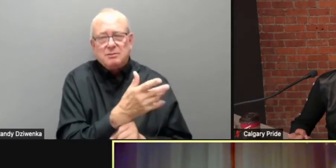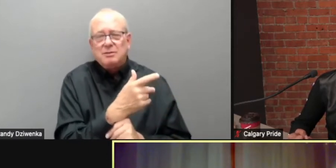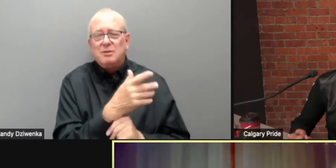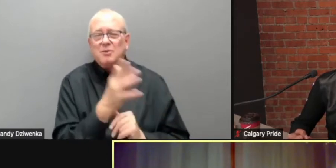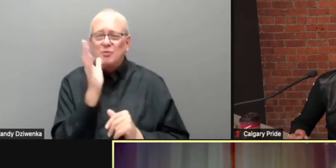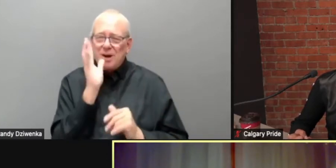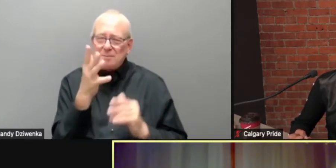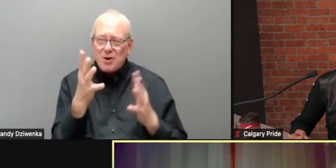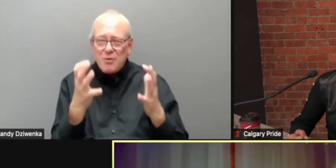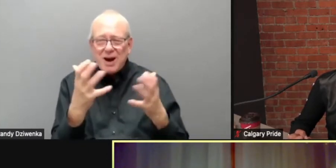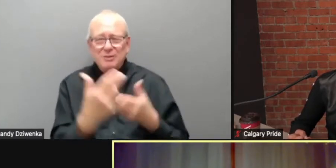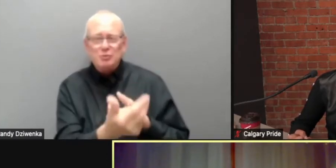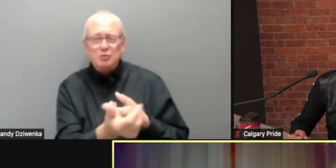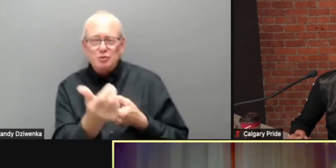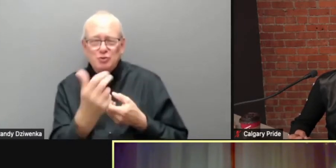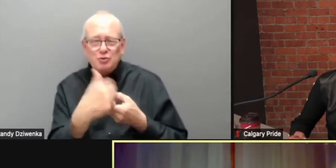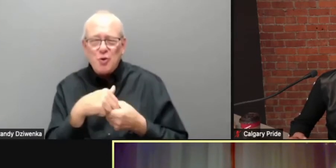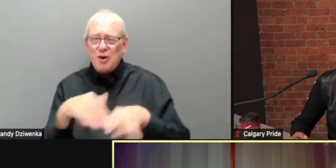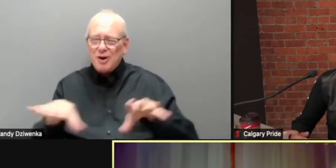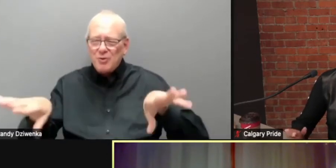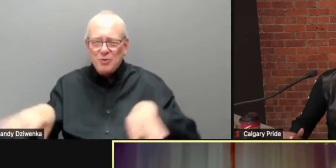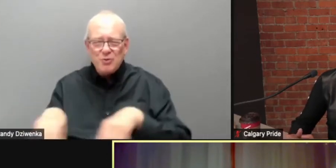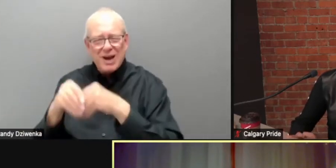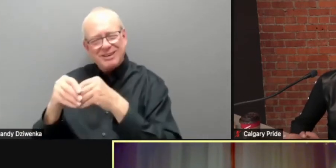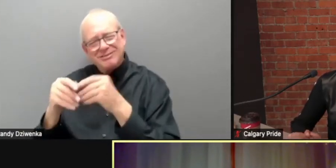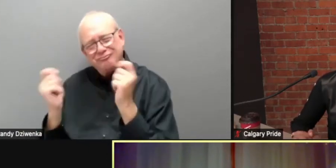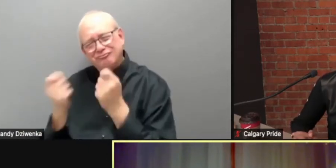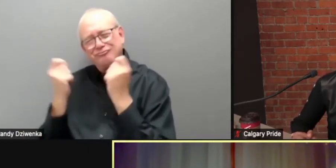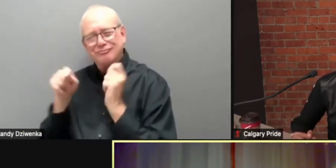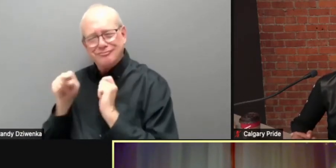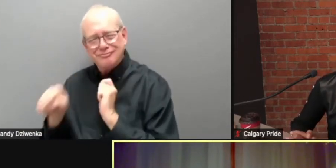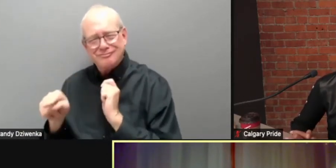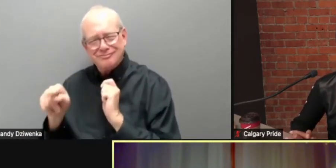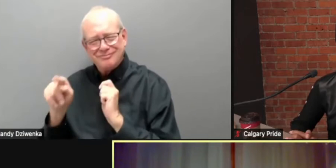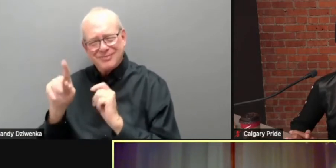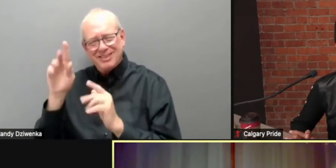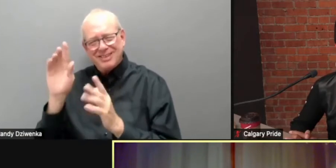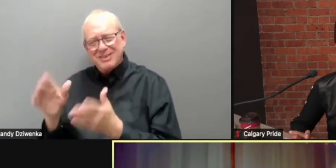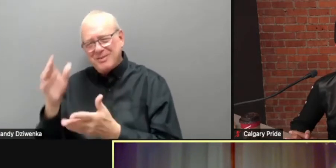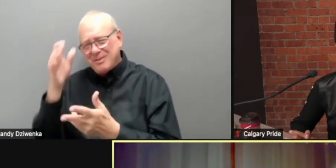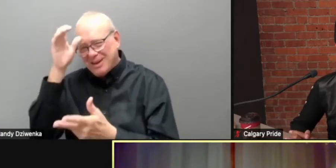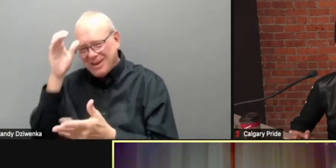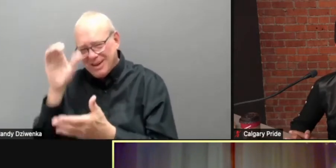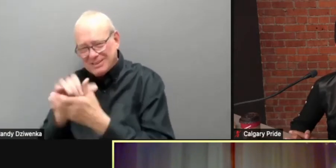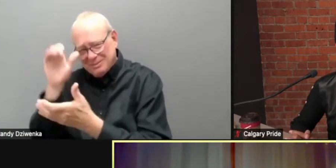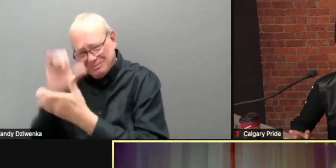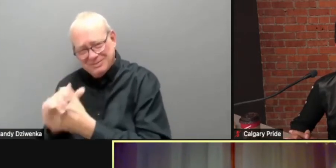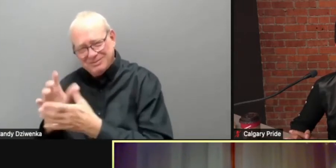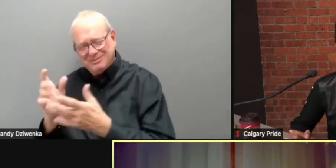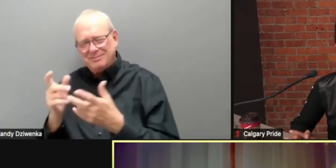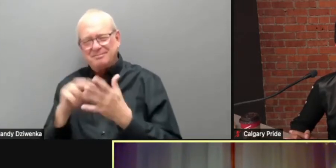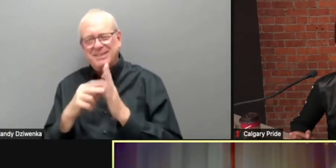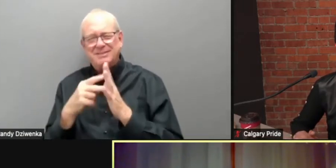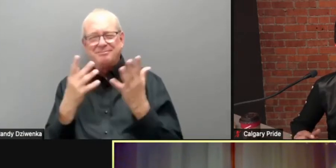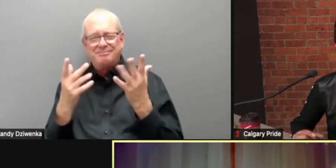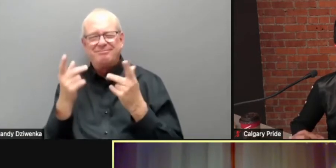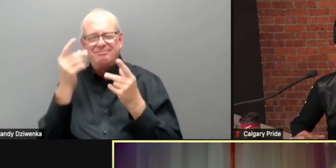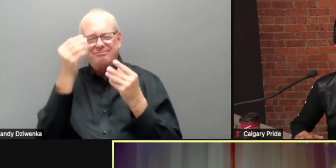proud of what he is and who he is. So he had to come out to her. Yeah. My